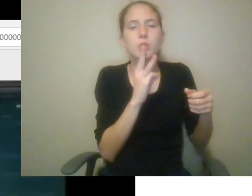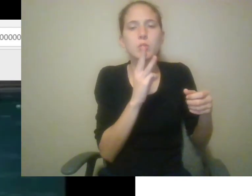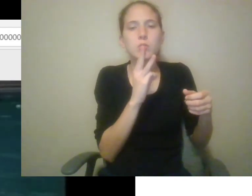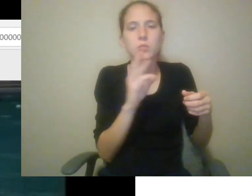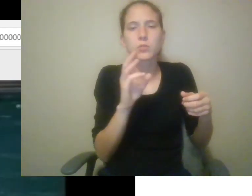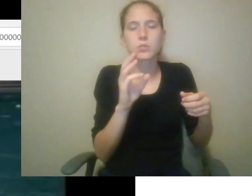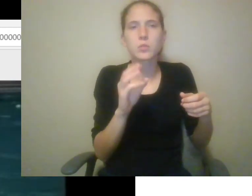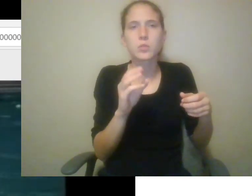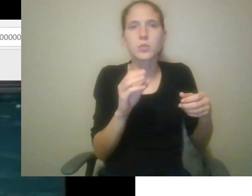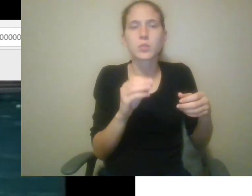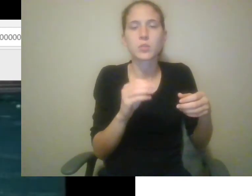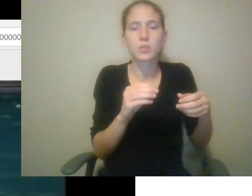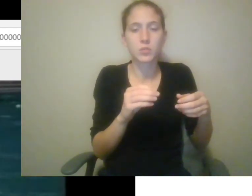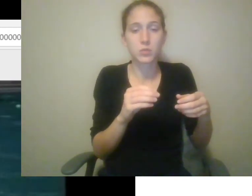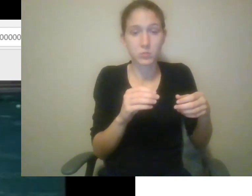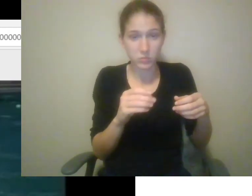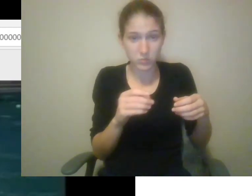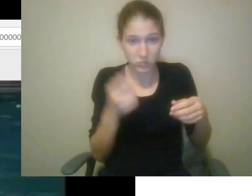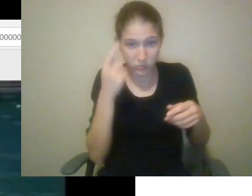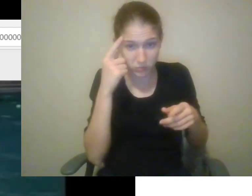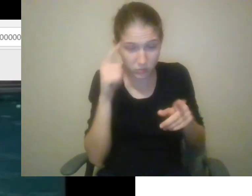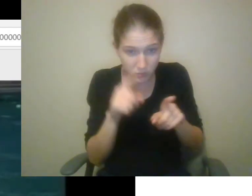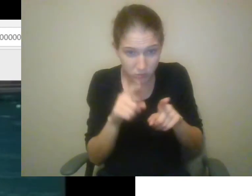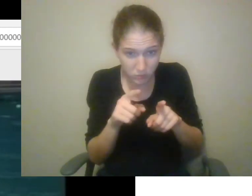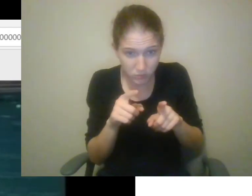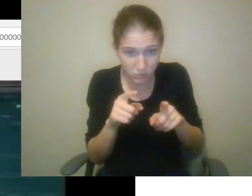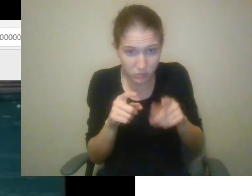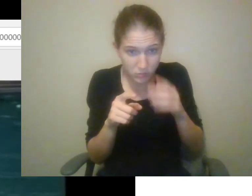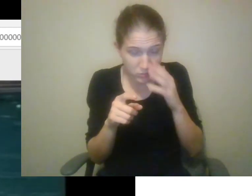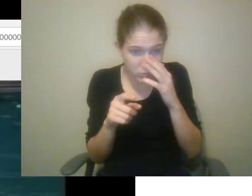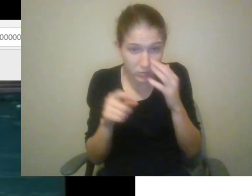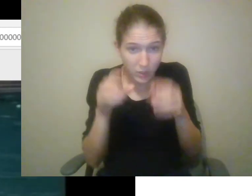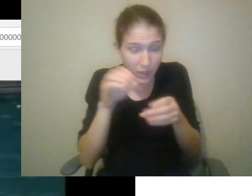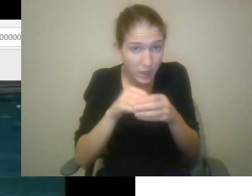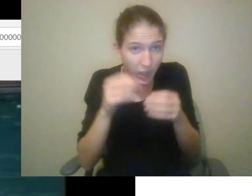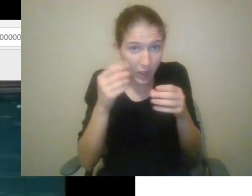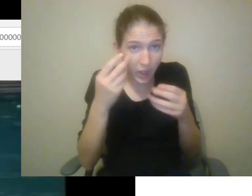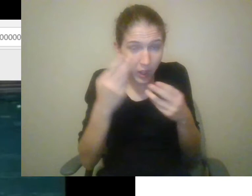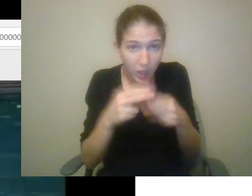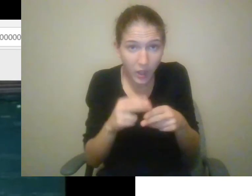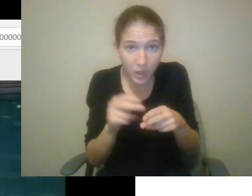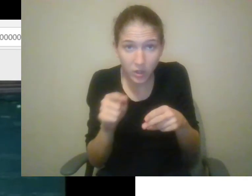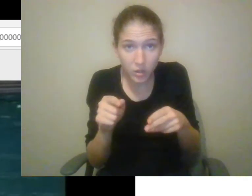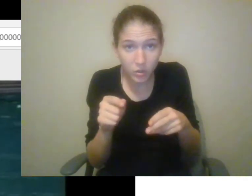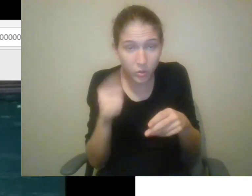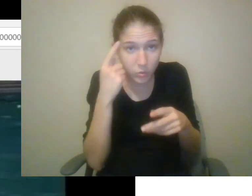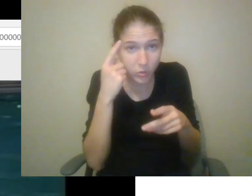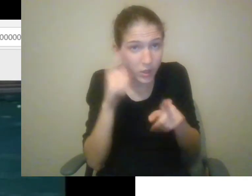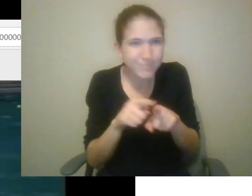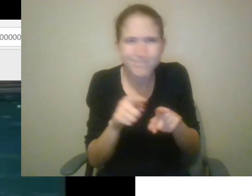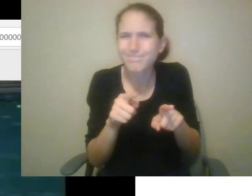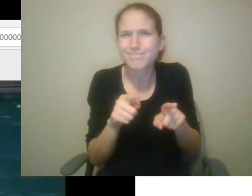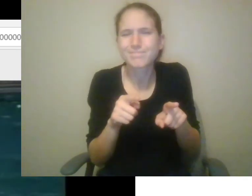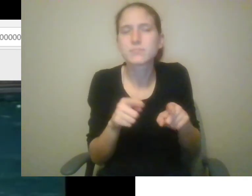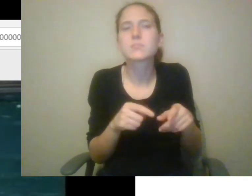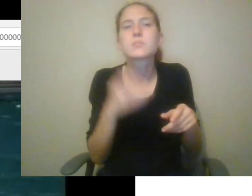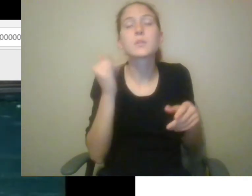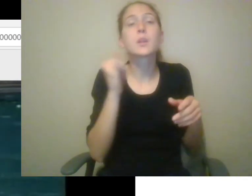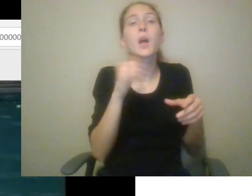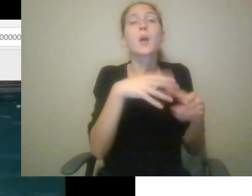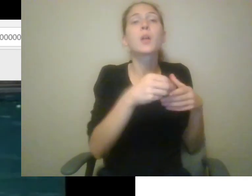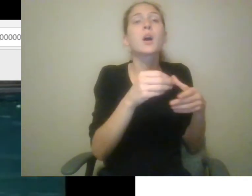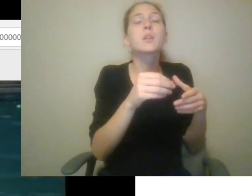Okay, anybody, who agrees with that? Alright, then obviously it has to be outside the egg, right? Because it's pure